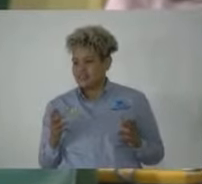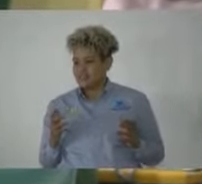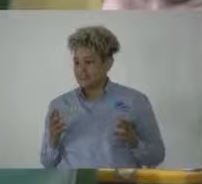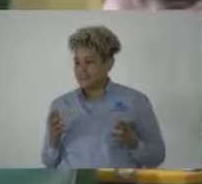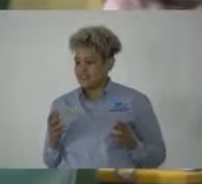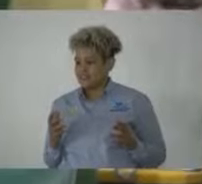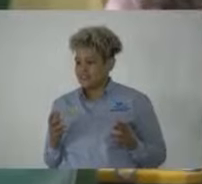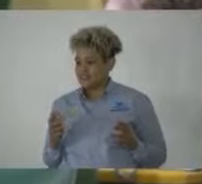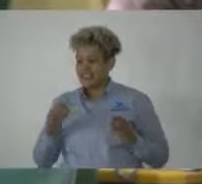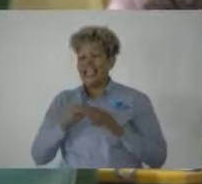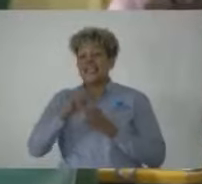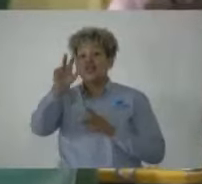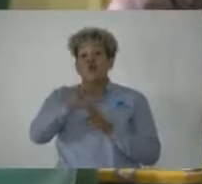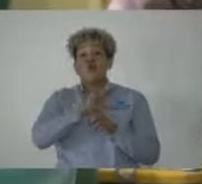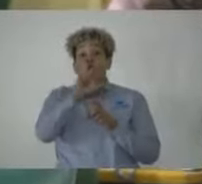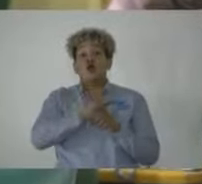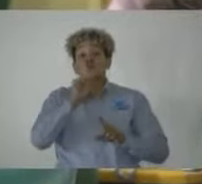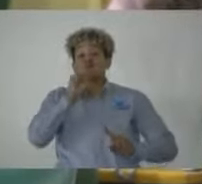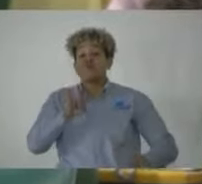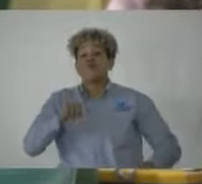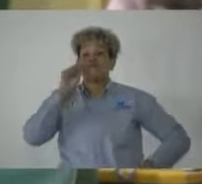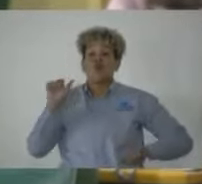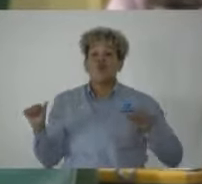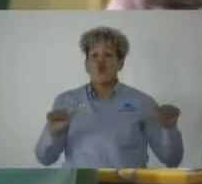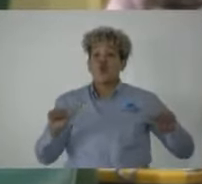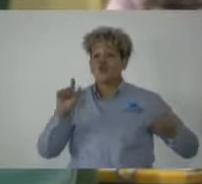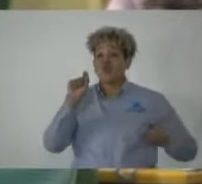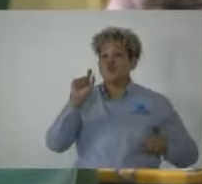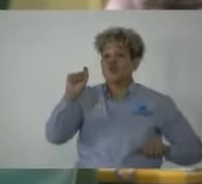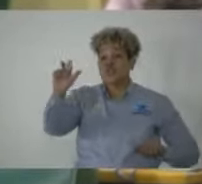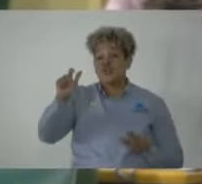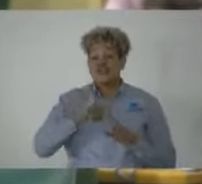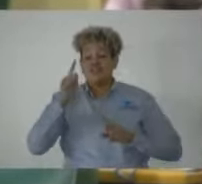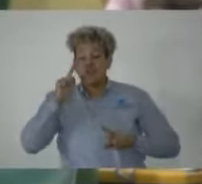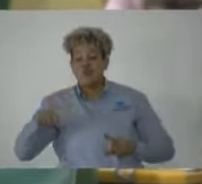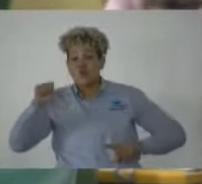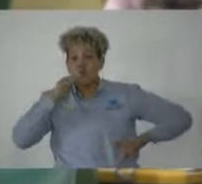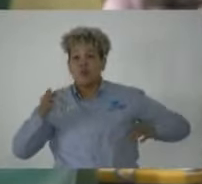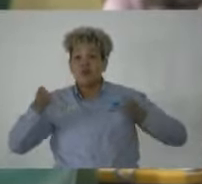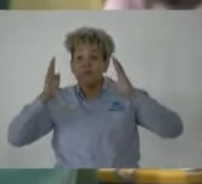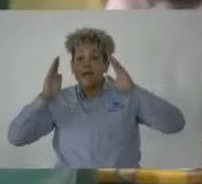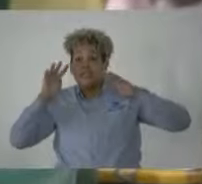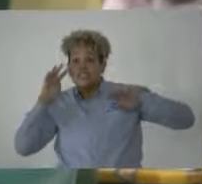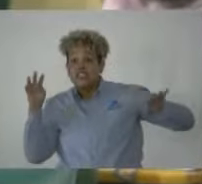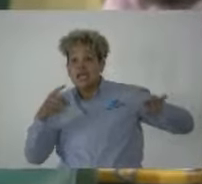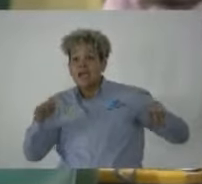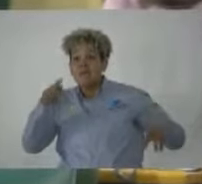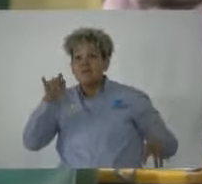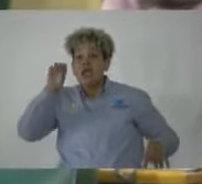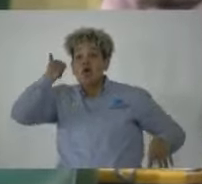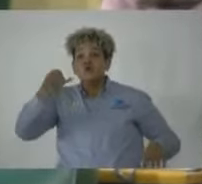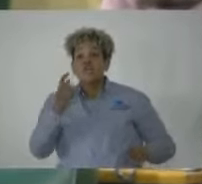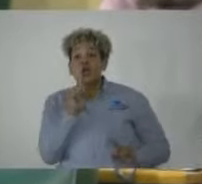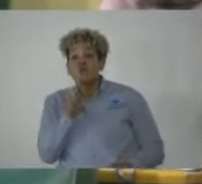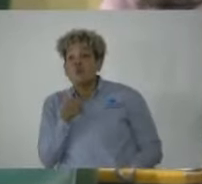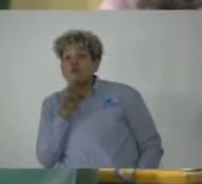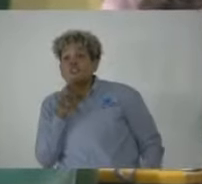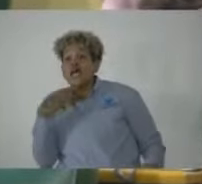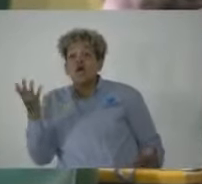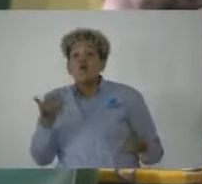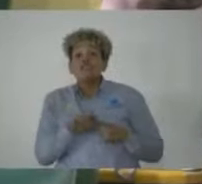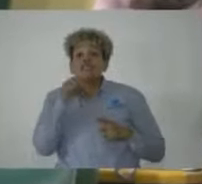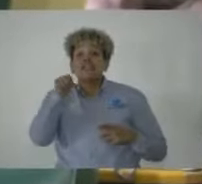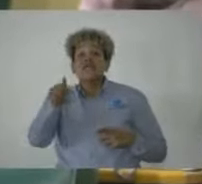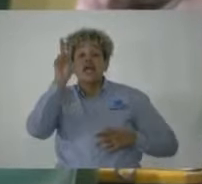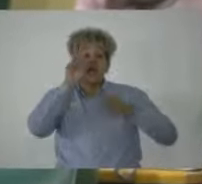in its quarterly report for August 2023, for those who are paying attention, the PIOJ reported that they